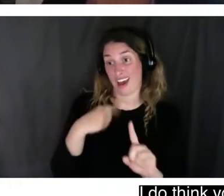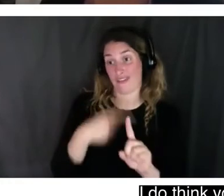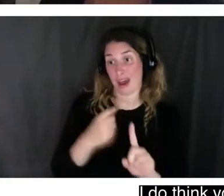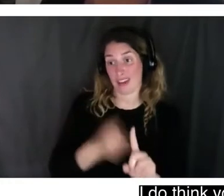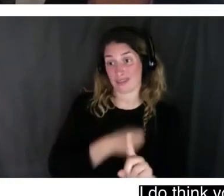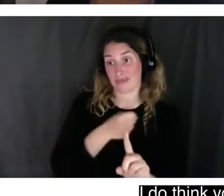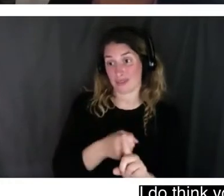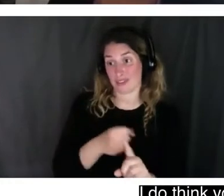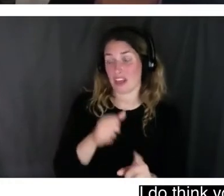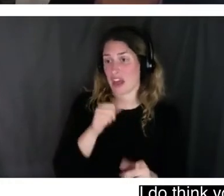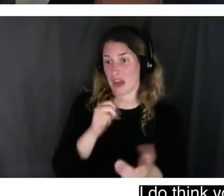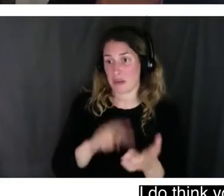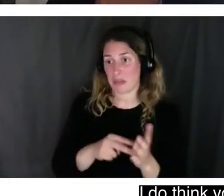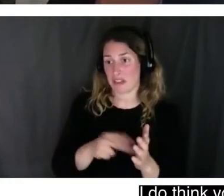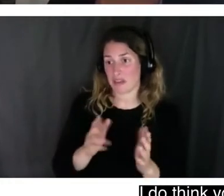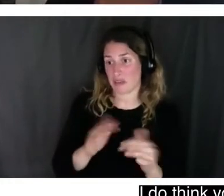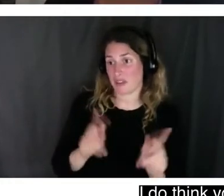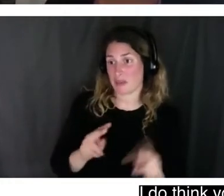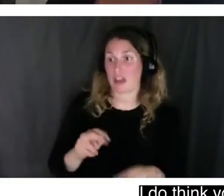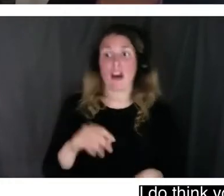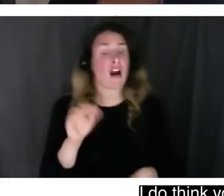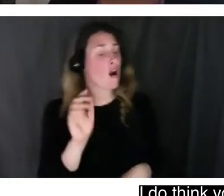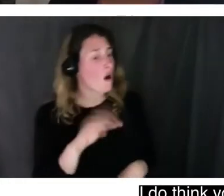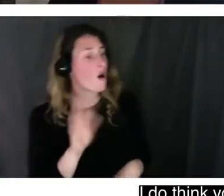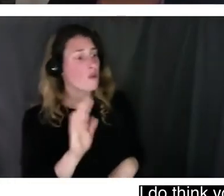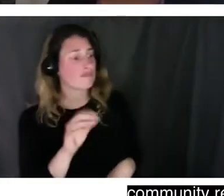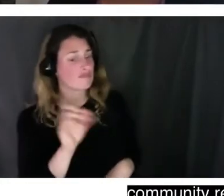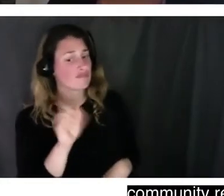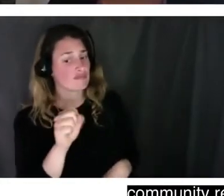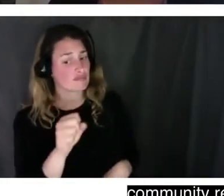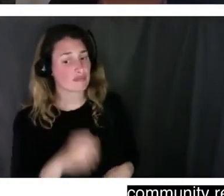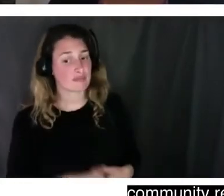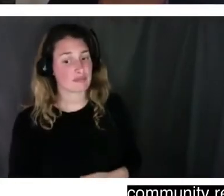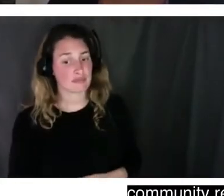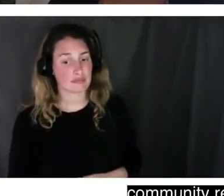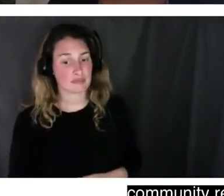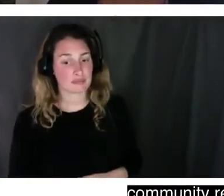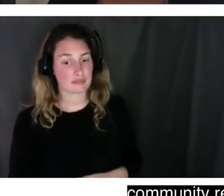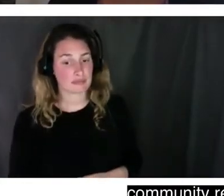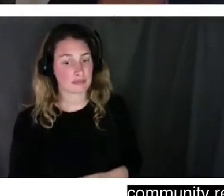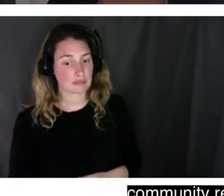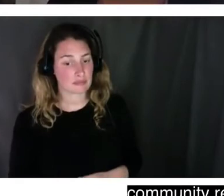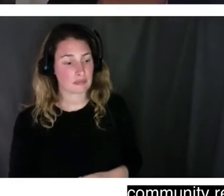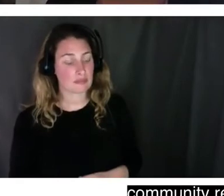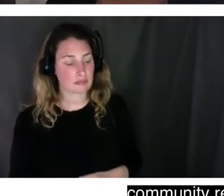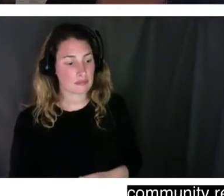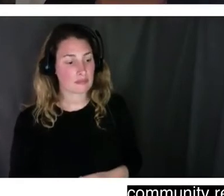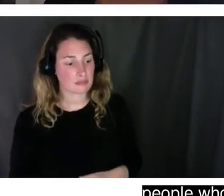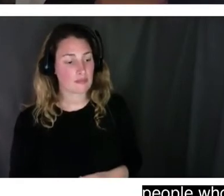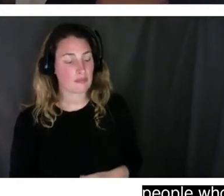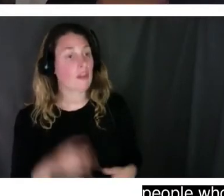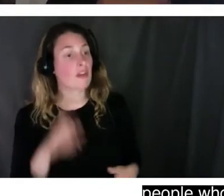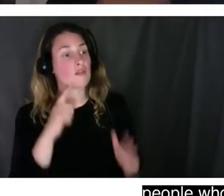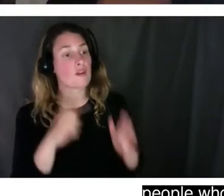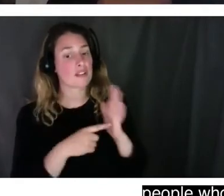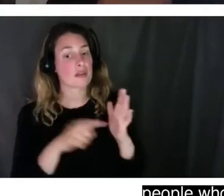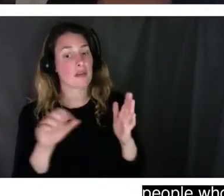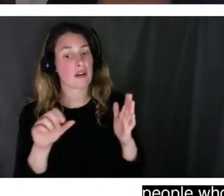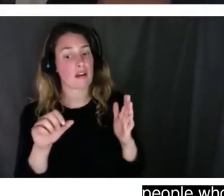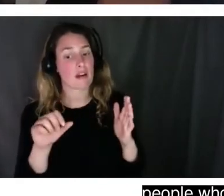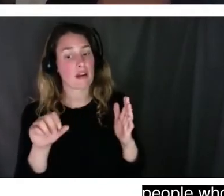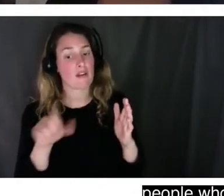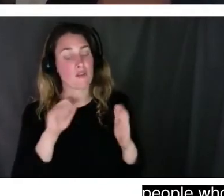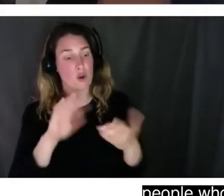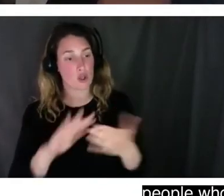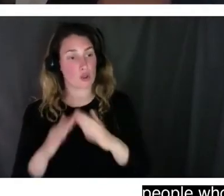think, you know, and even for other types of community recruiting, for example, Indigenous people